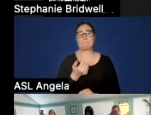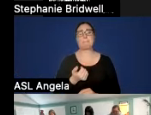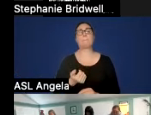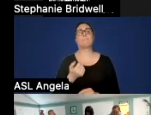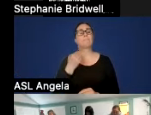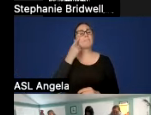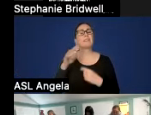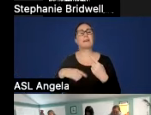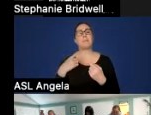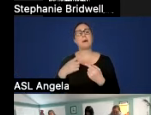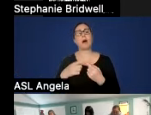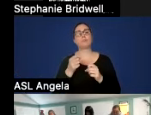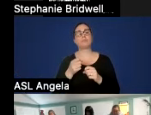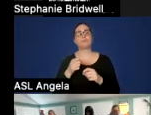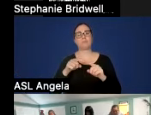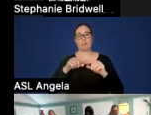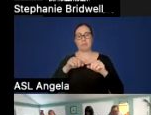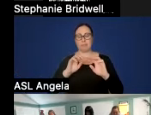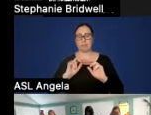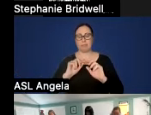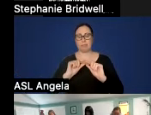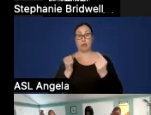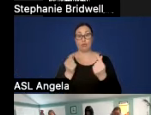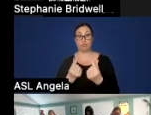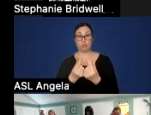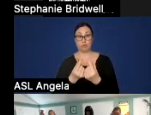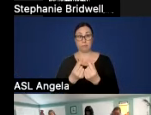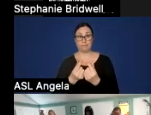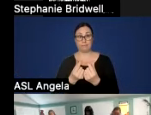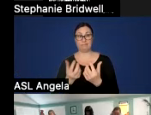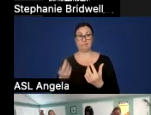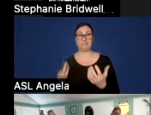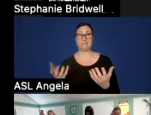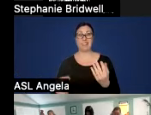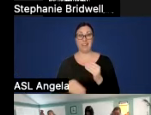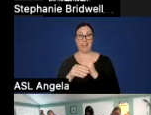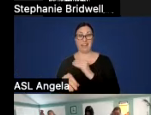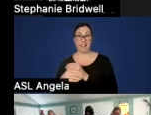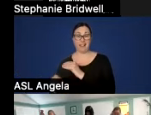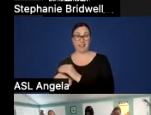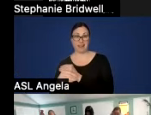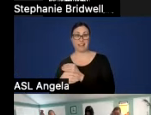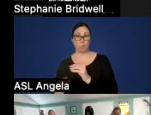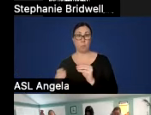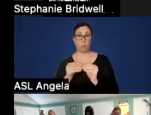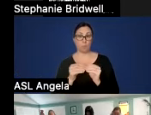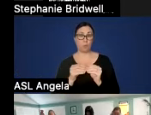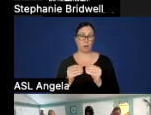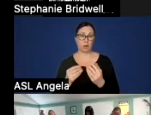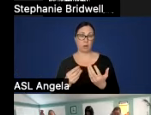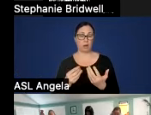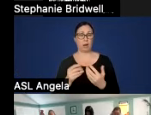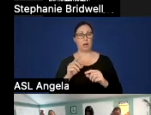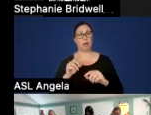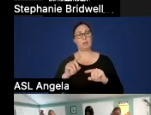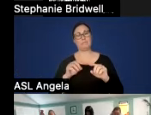expanding that circle and who else might we need there. I know there are varied opinions on corrections and probation and